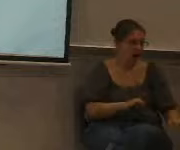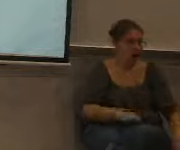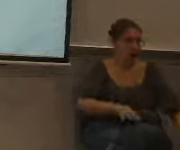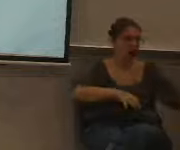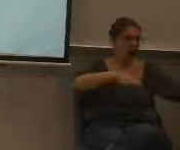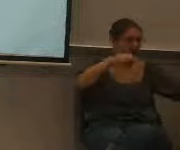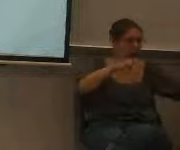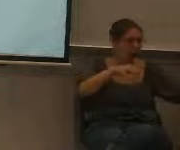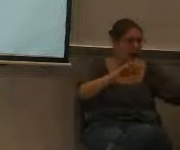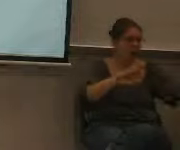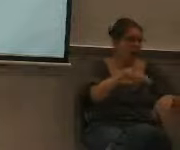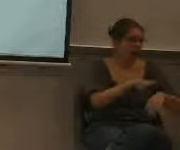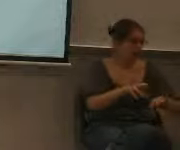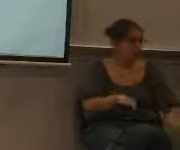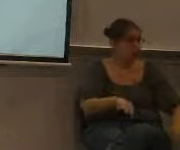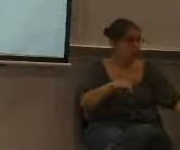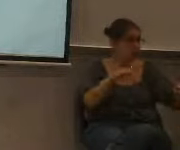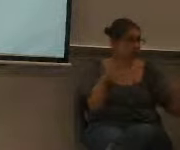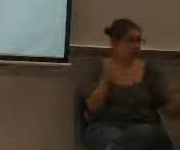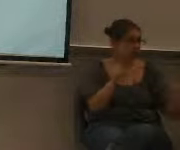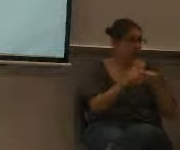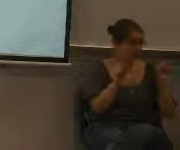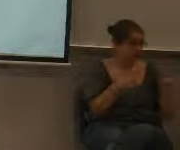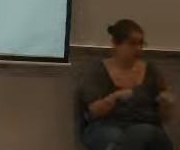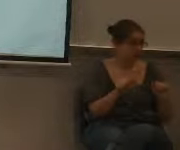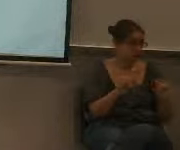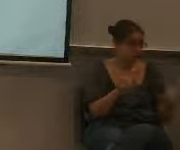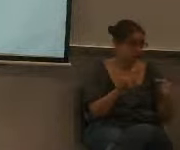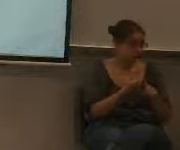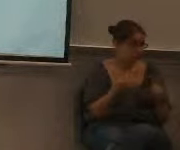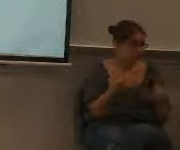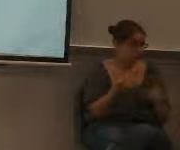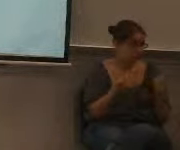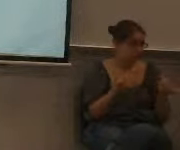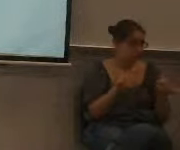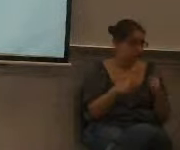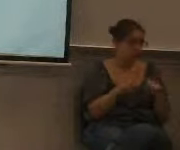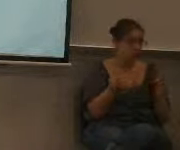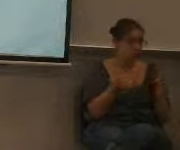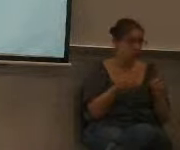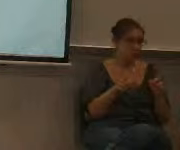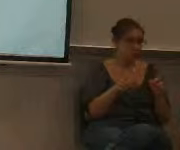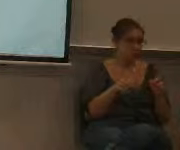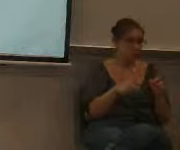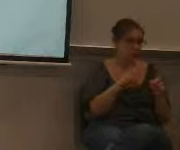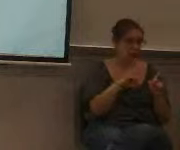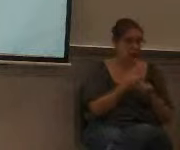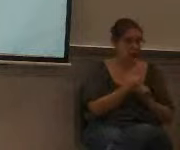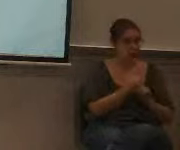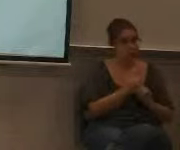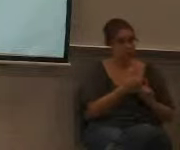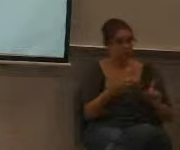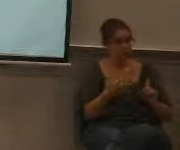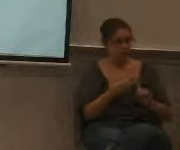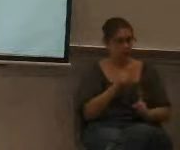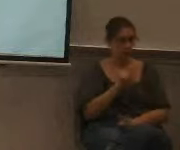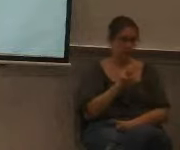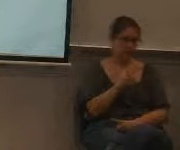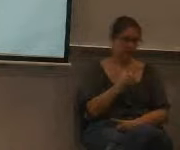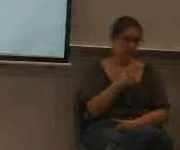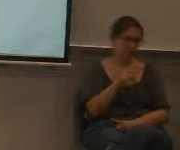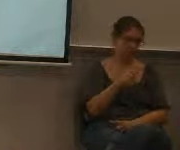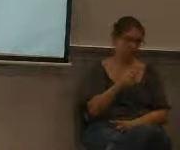normal pulse driving the system came from. But it's expanded then to temperate